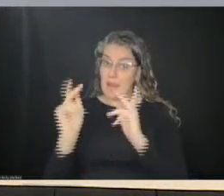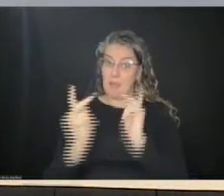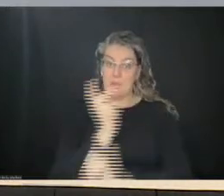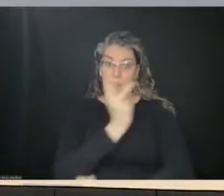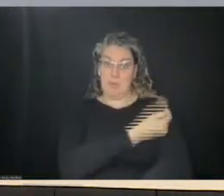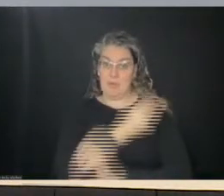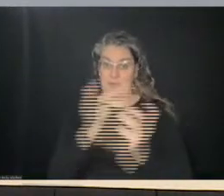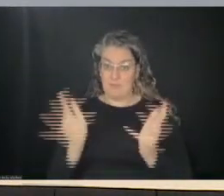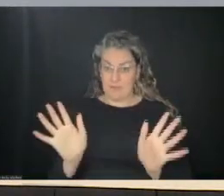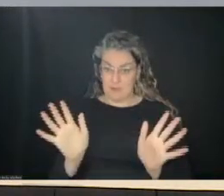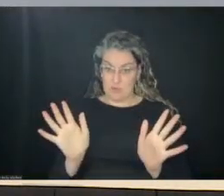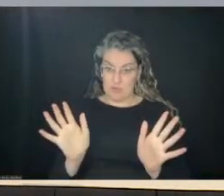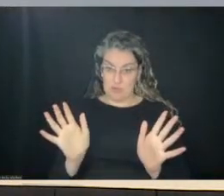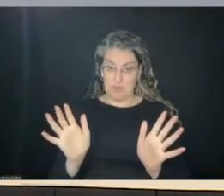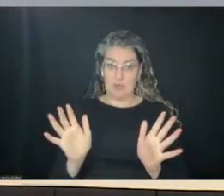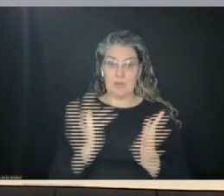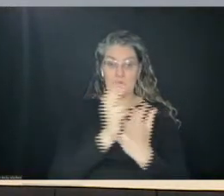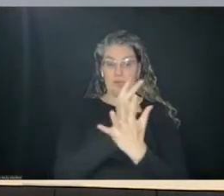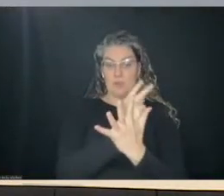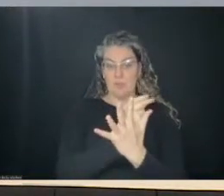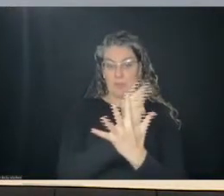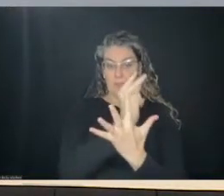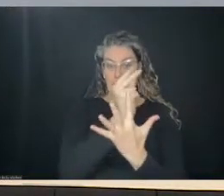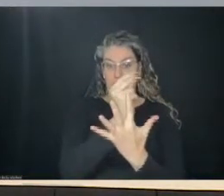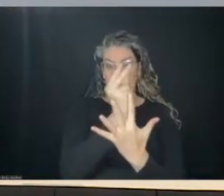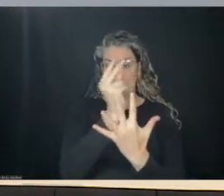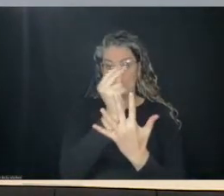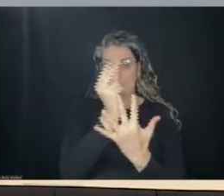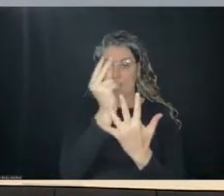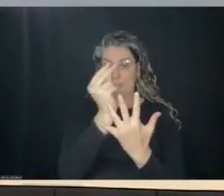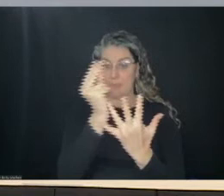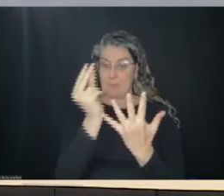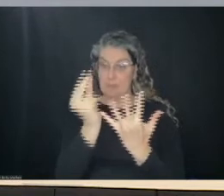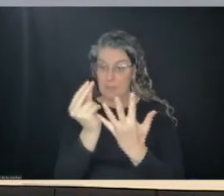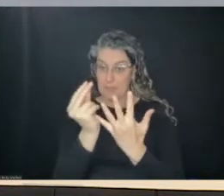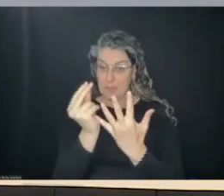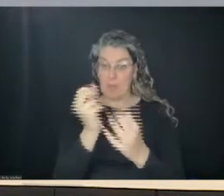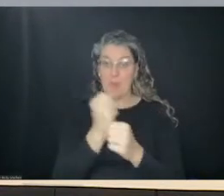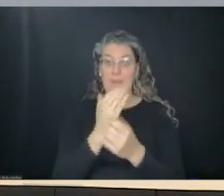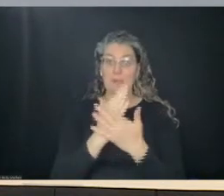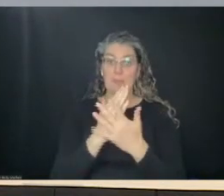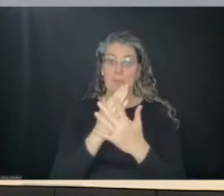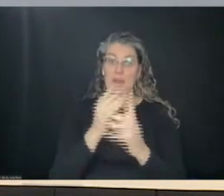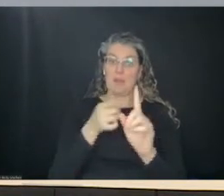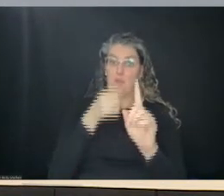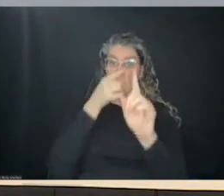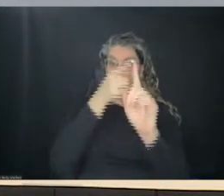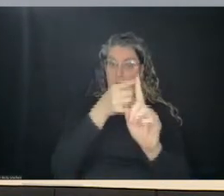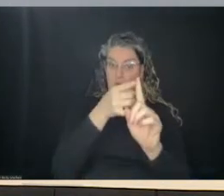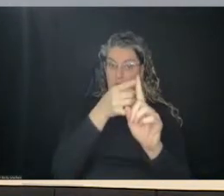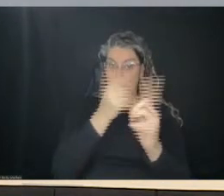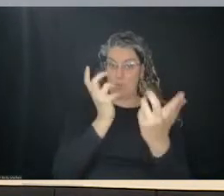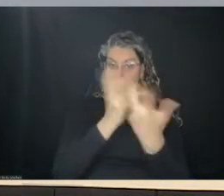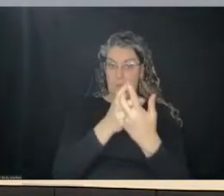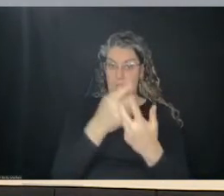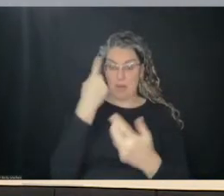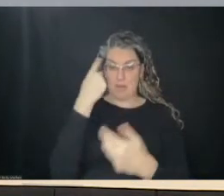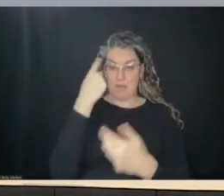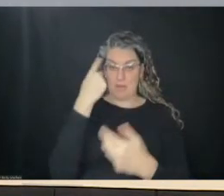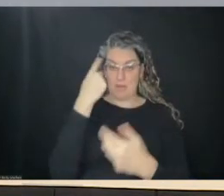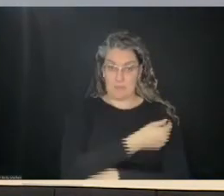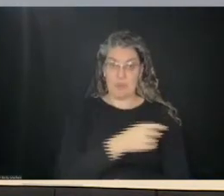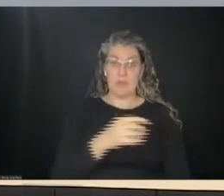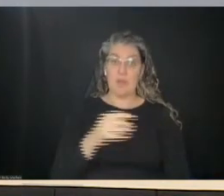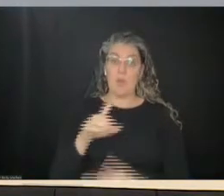Moving through the 5 steps in easing travel measures is contingent on meeting vaccine targets. For example, when 80% of all eligible